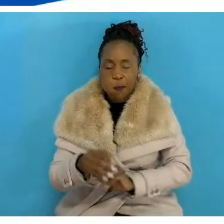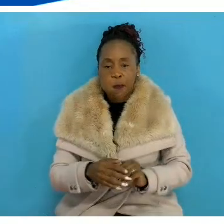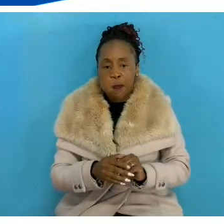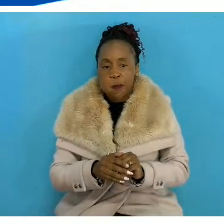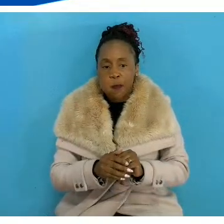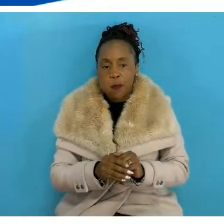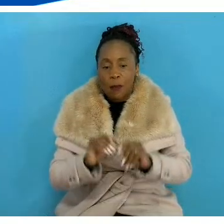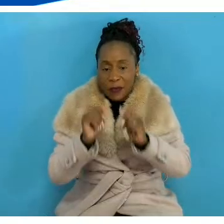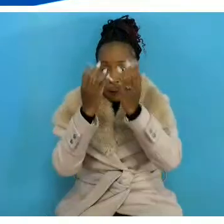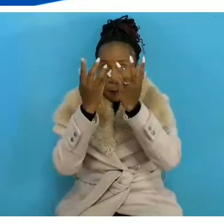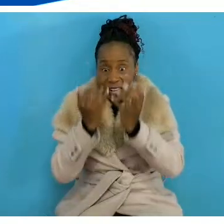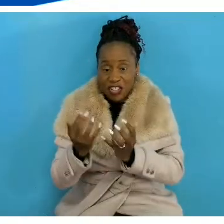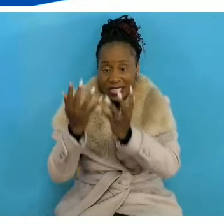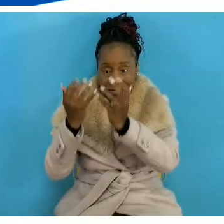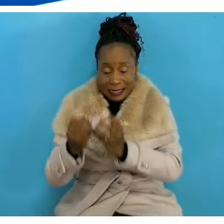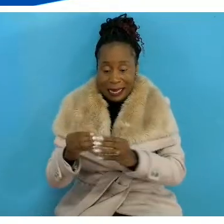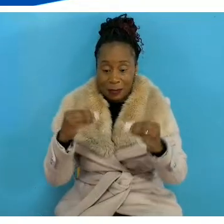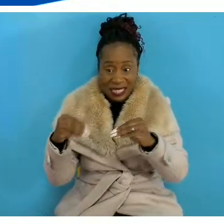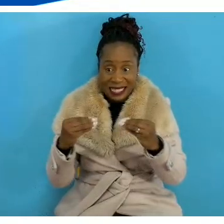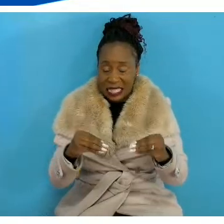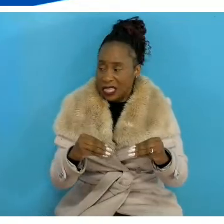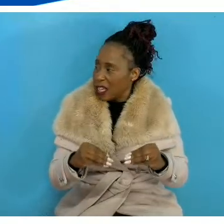entities' budgets.